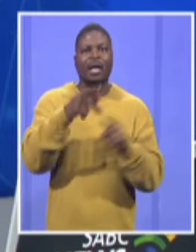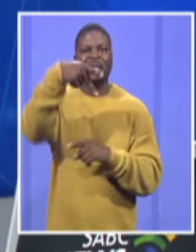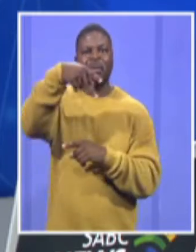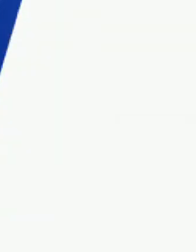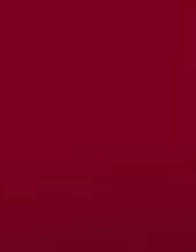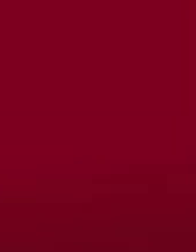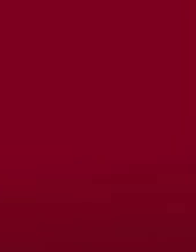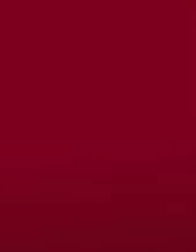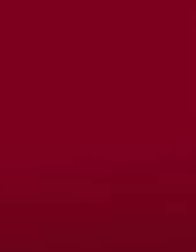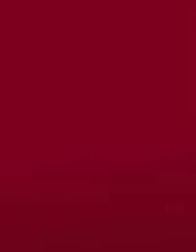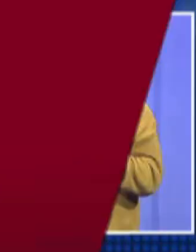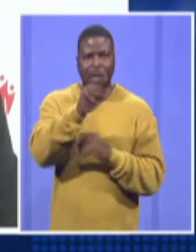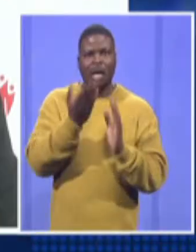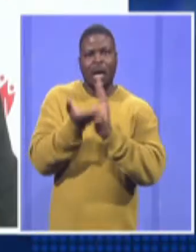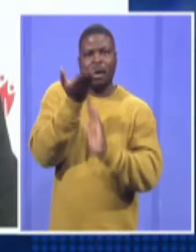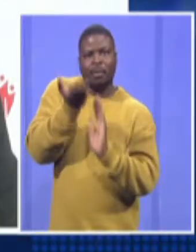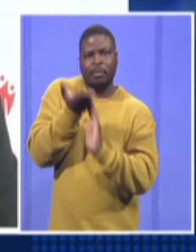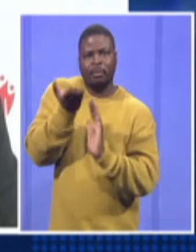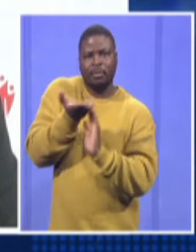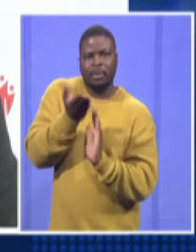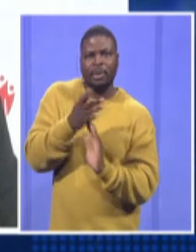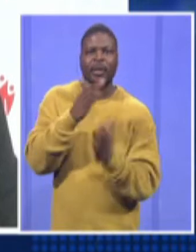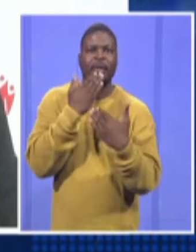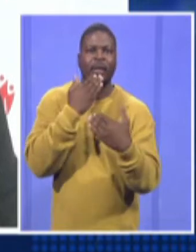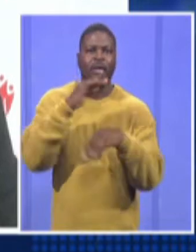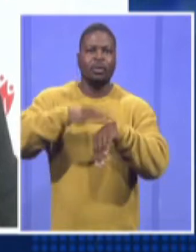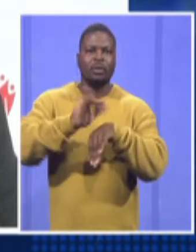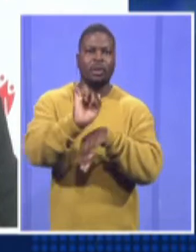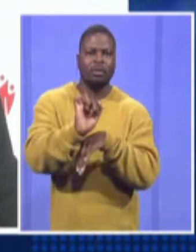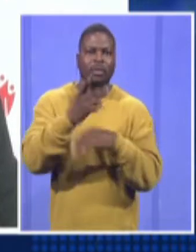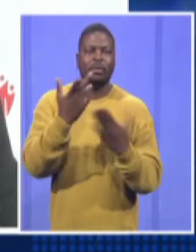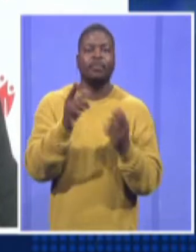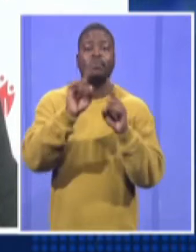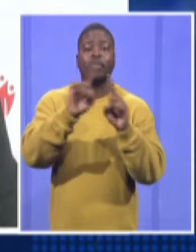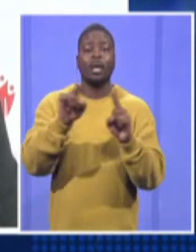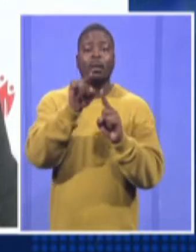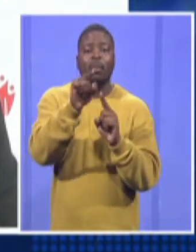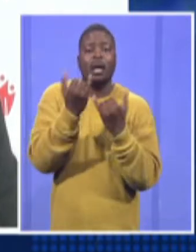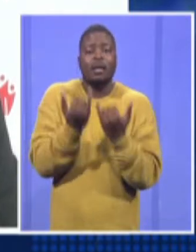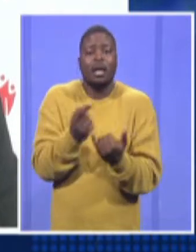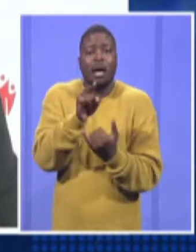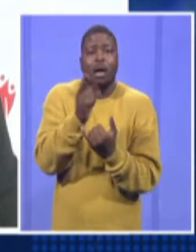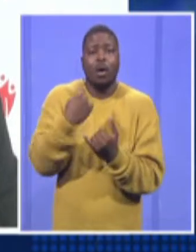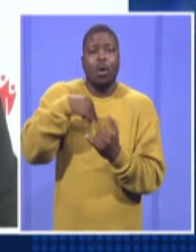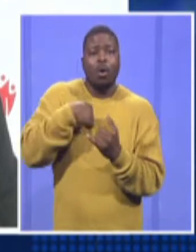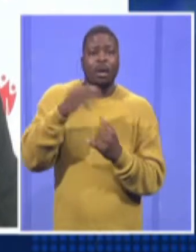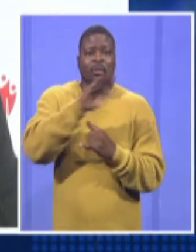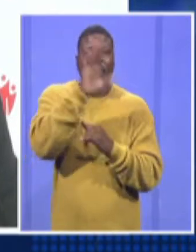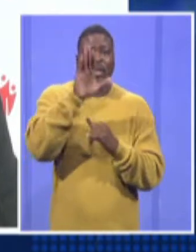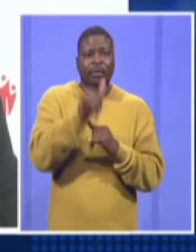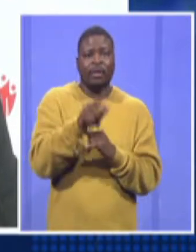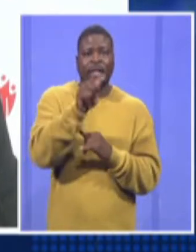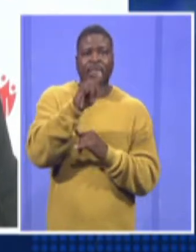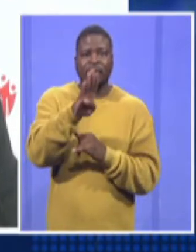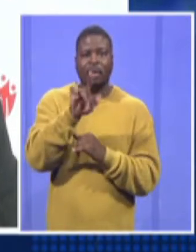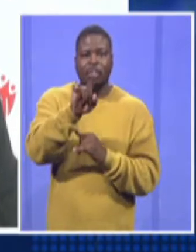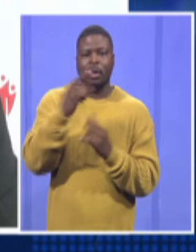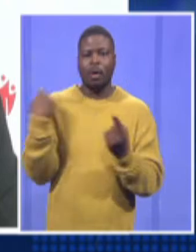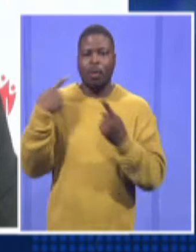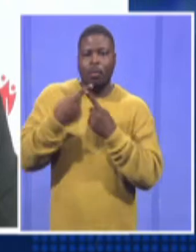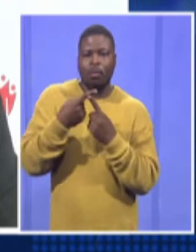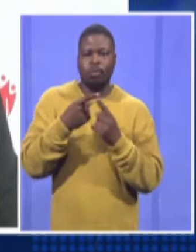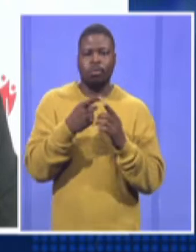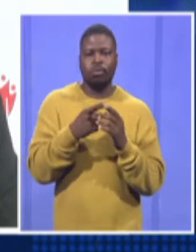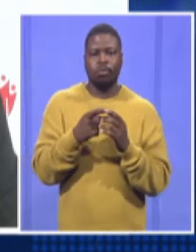thank you so much for your time. So now has there been a rise or a decline in TB cases since the dawn of